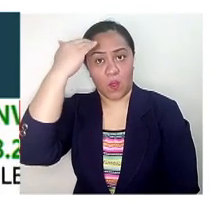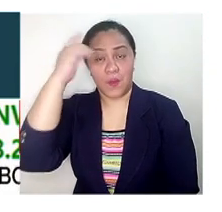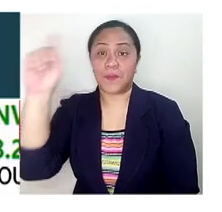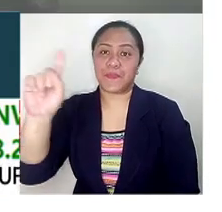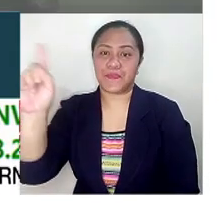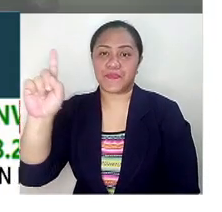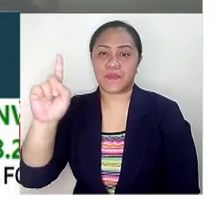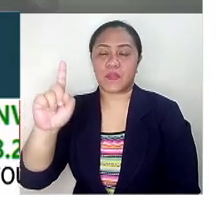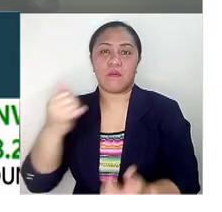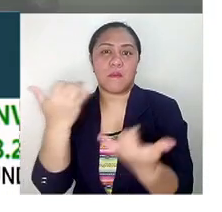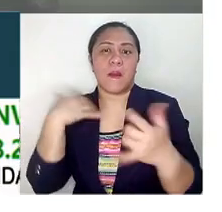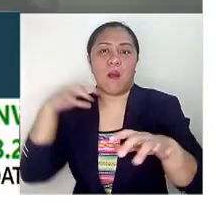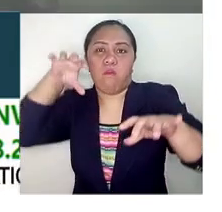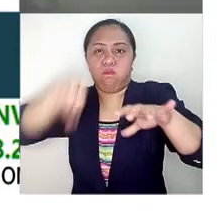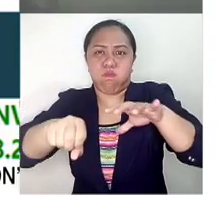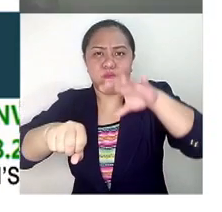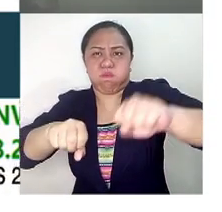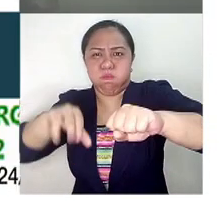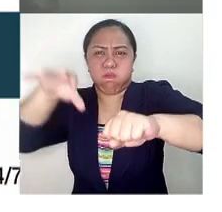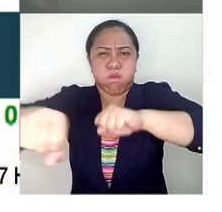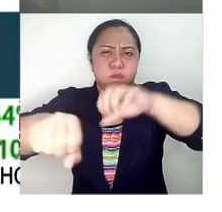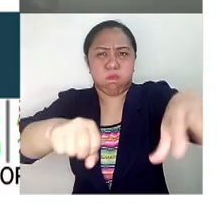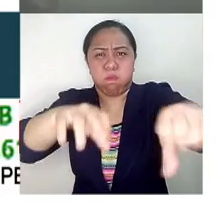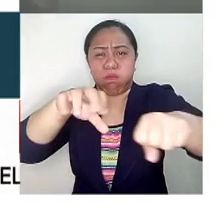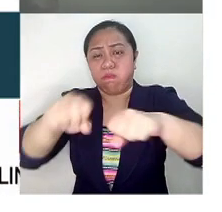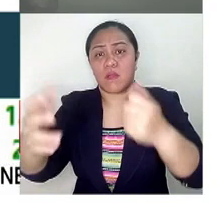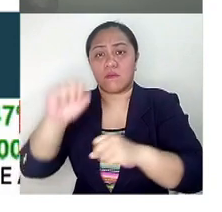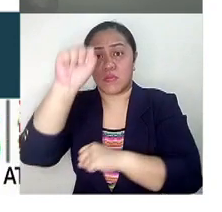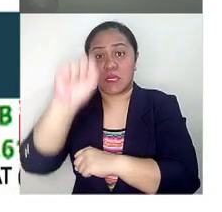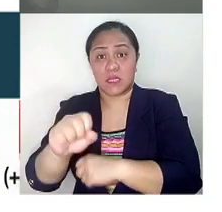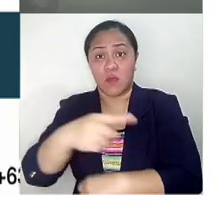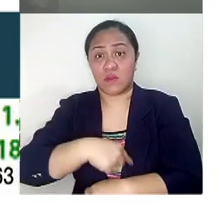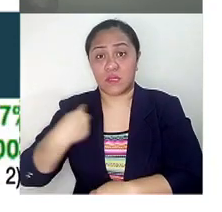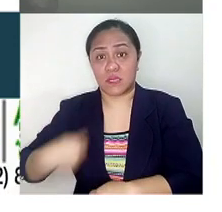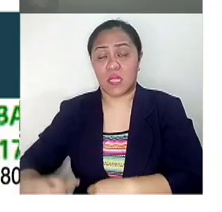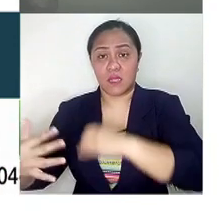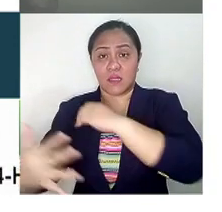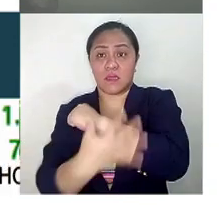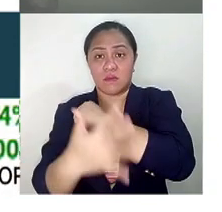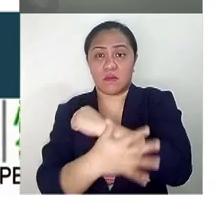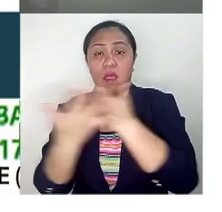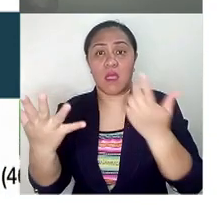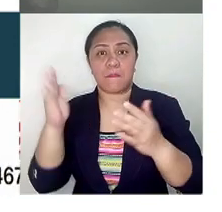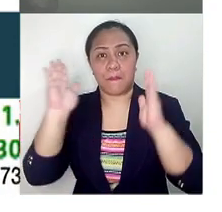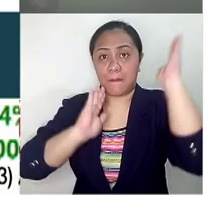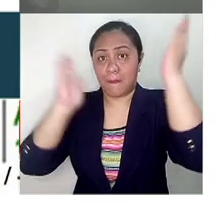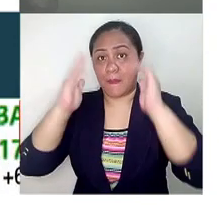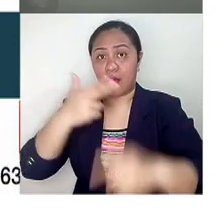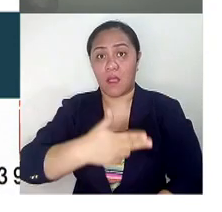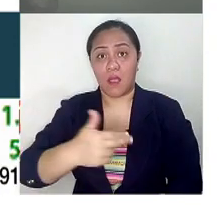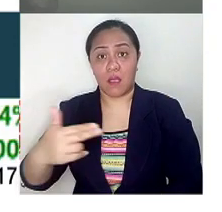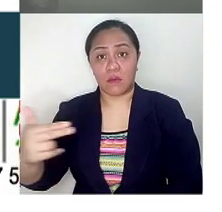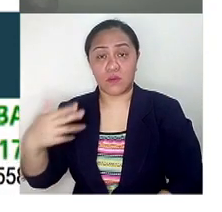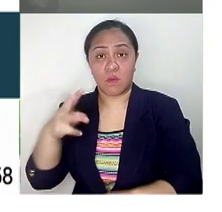to the almost the entire South China Sea, no? Extending as far down as Malaysian and Indonesian waters. The fact